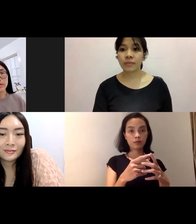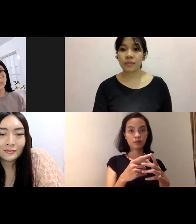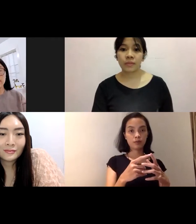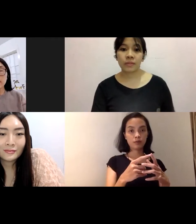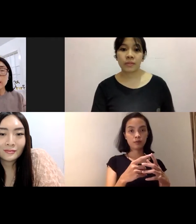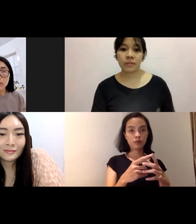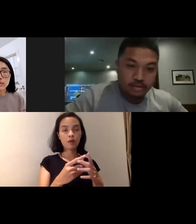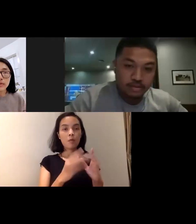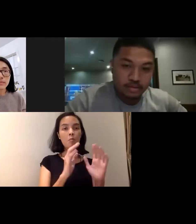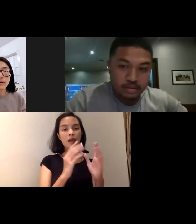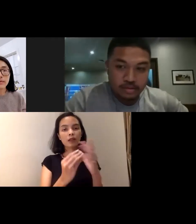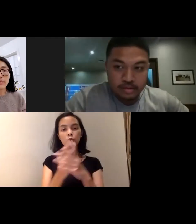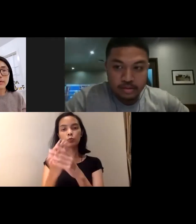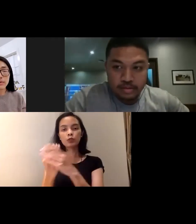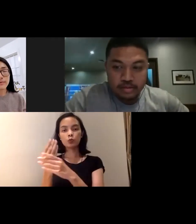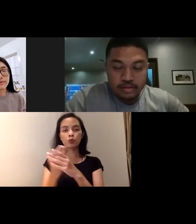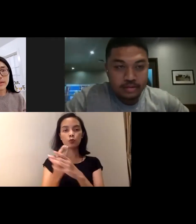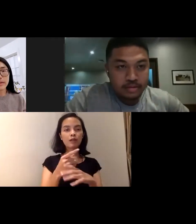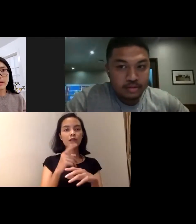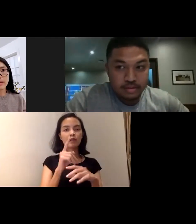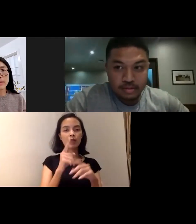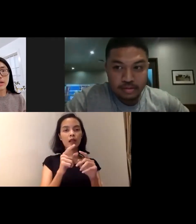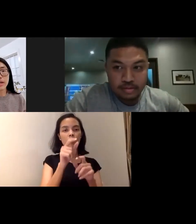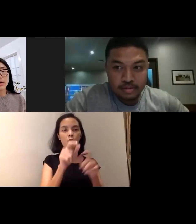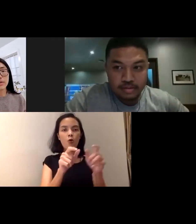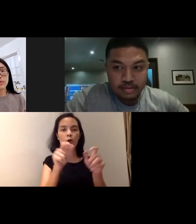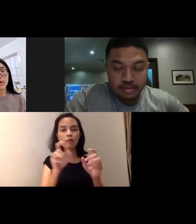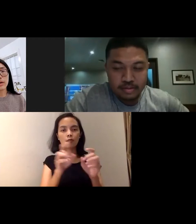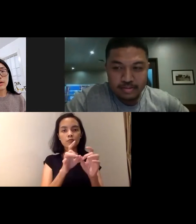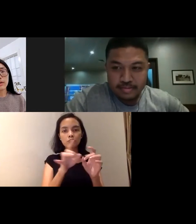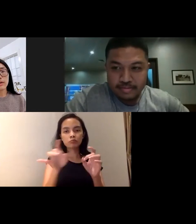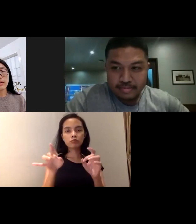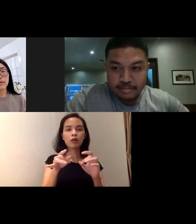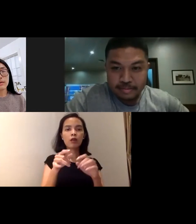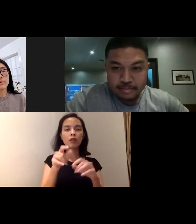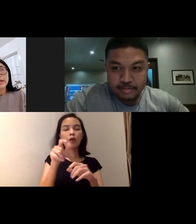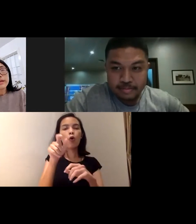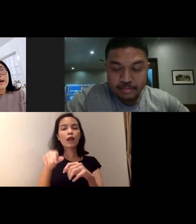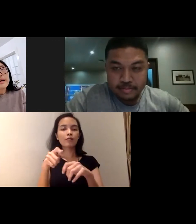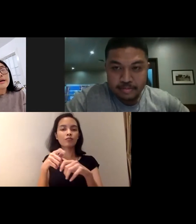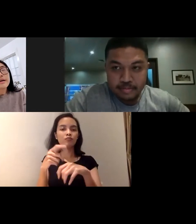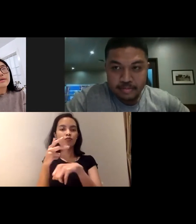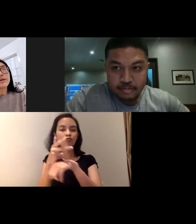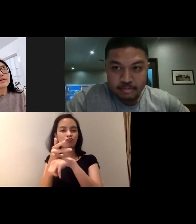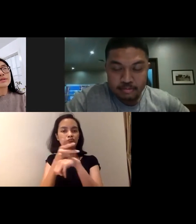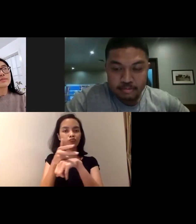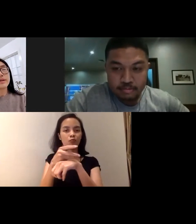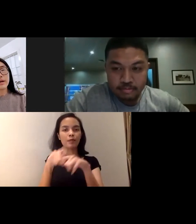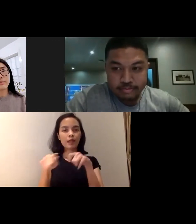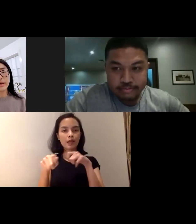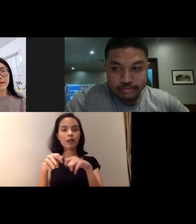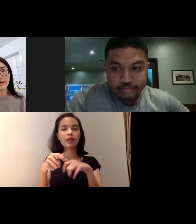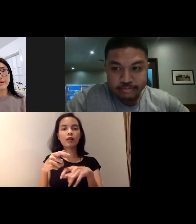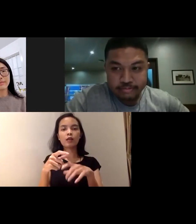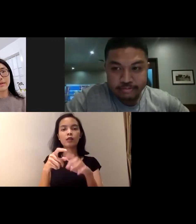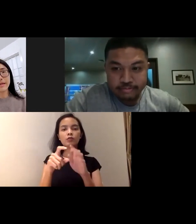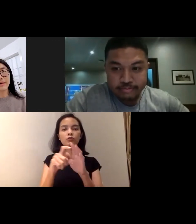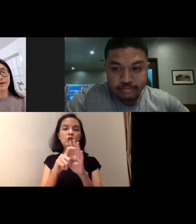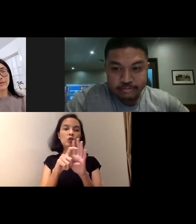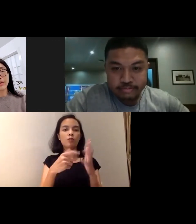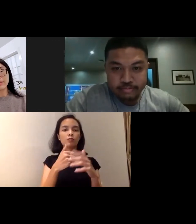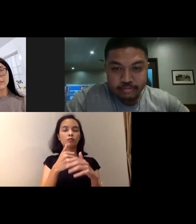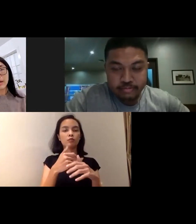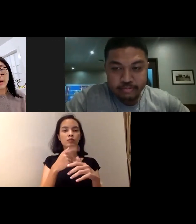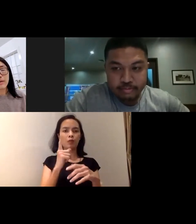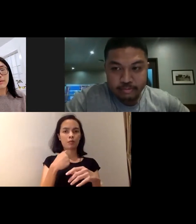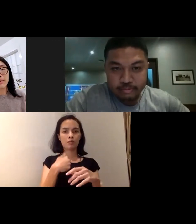of resources from queer people, from queer filmmakers to we cannot like, you know, speak up, we cannot make